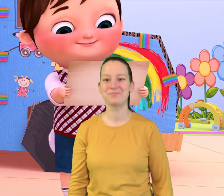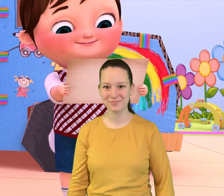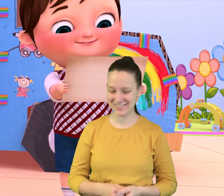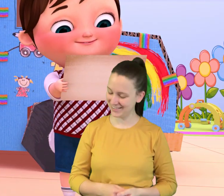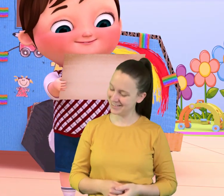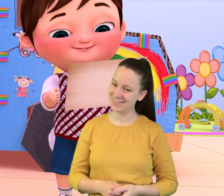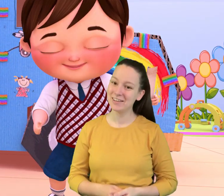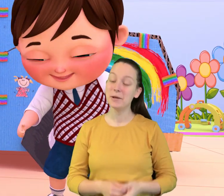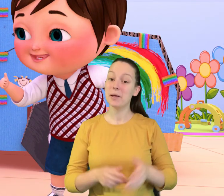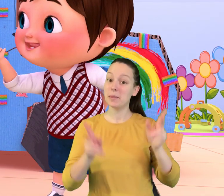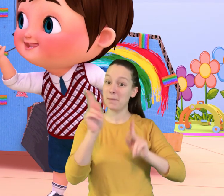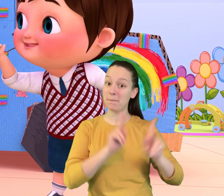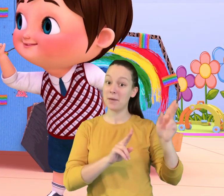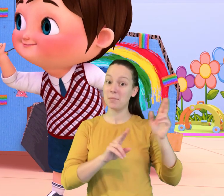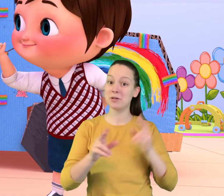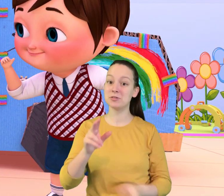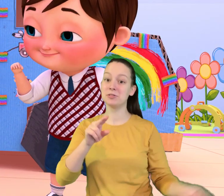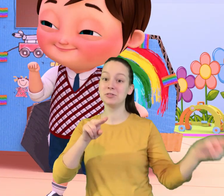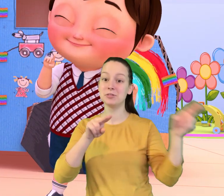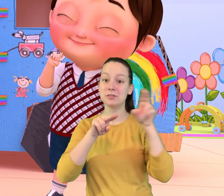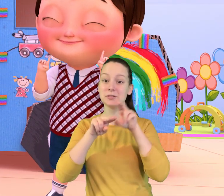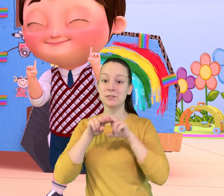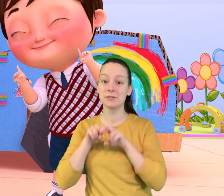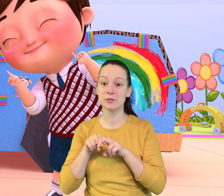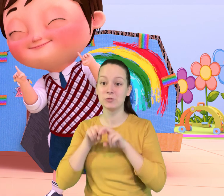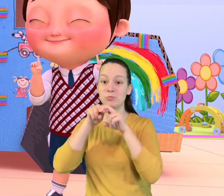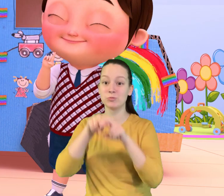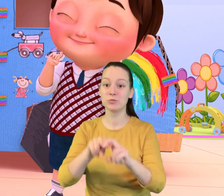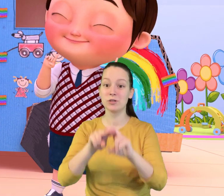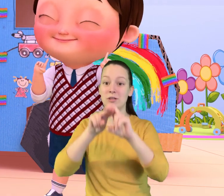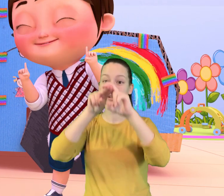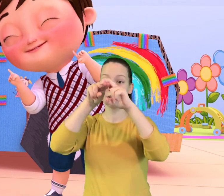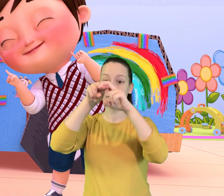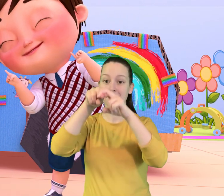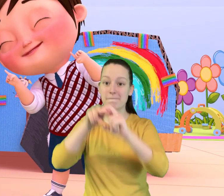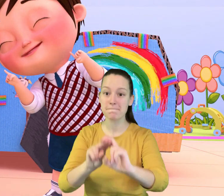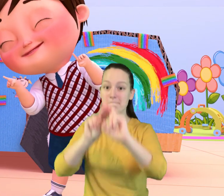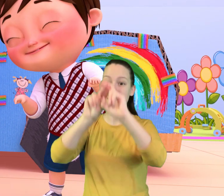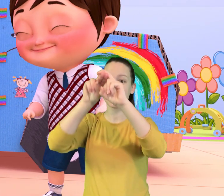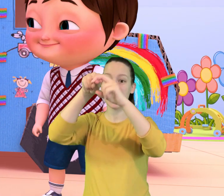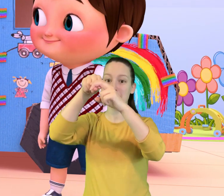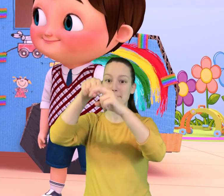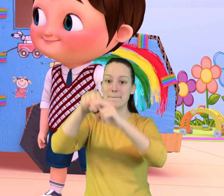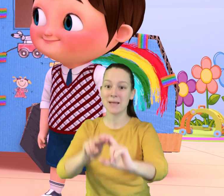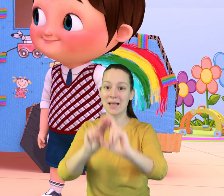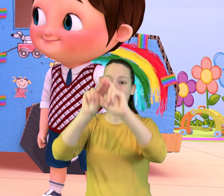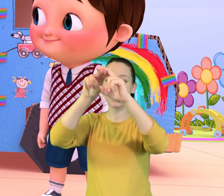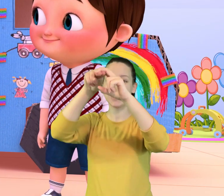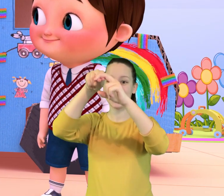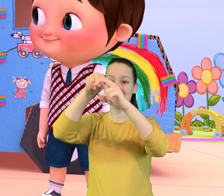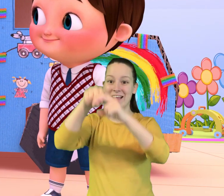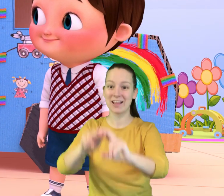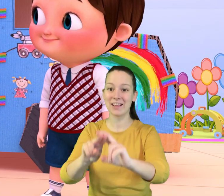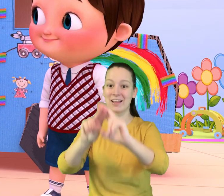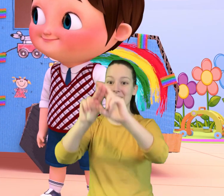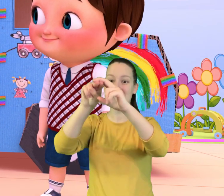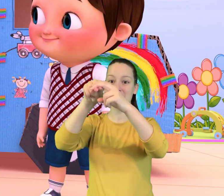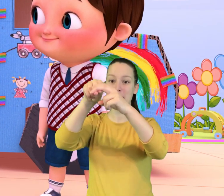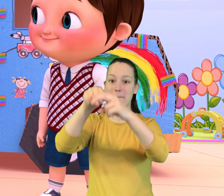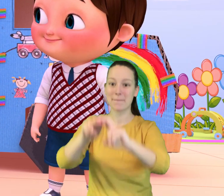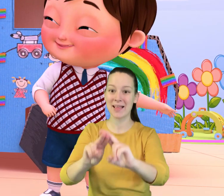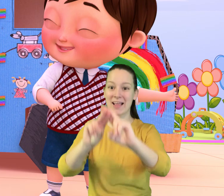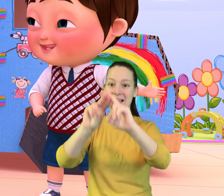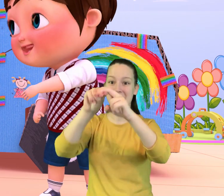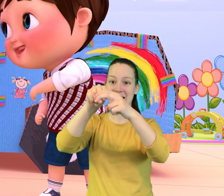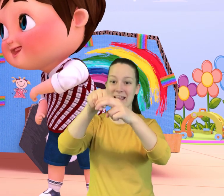town wipes on the bus go Swish and swish Swish and swish